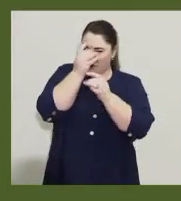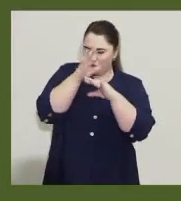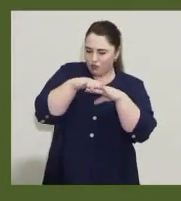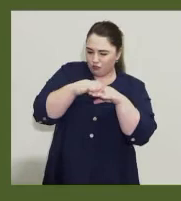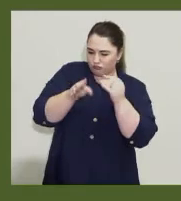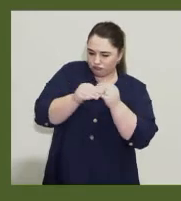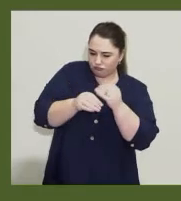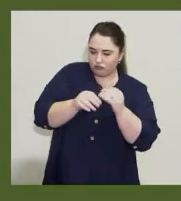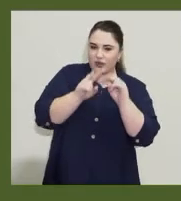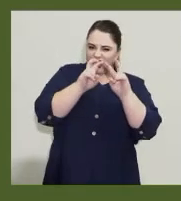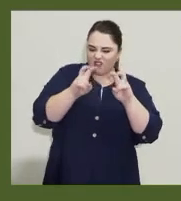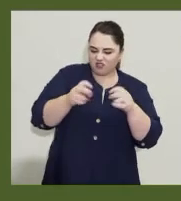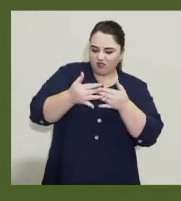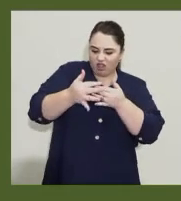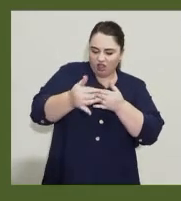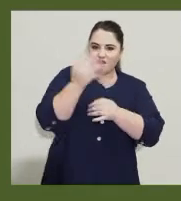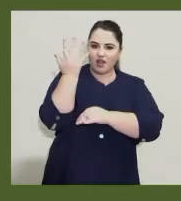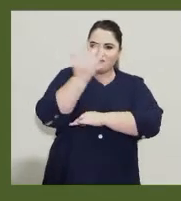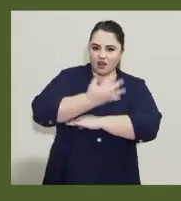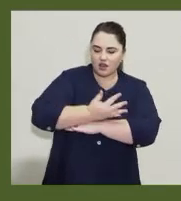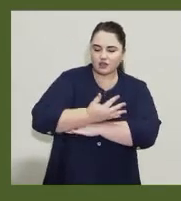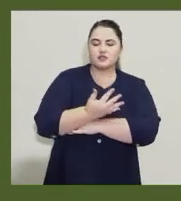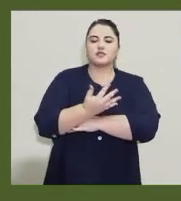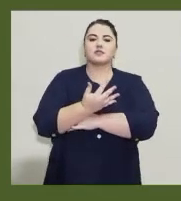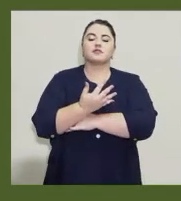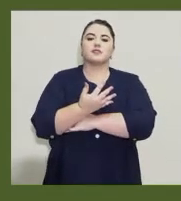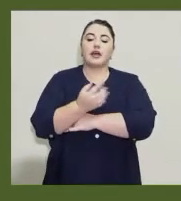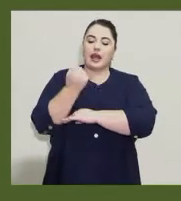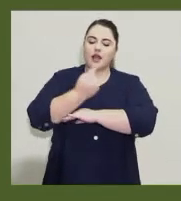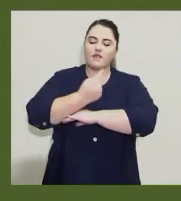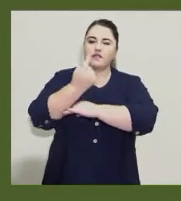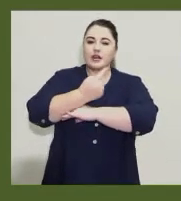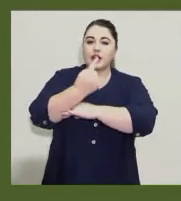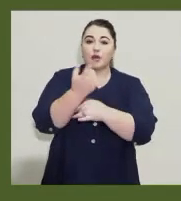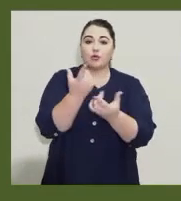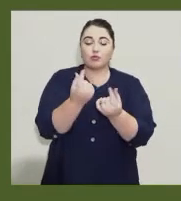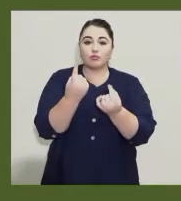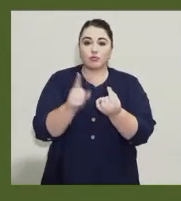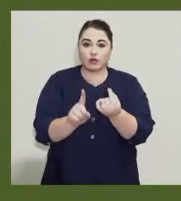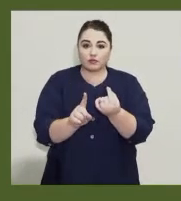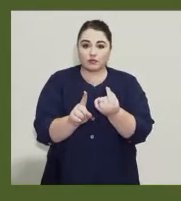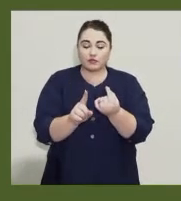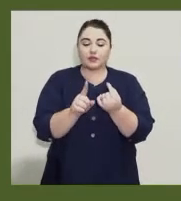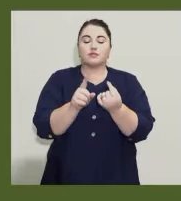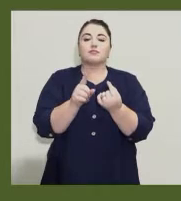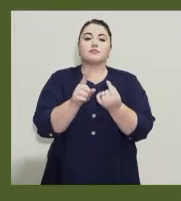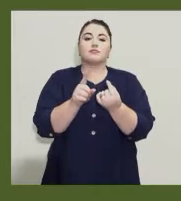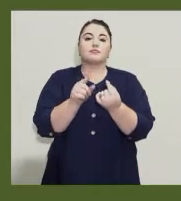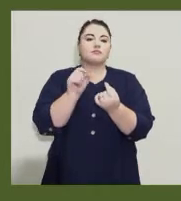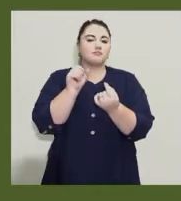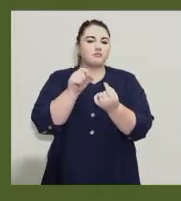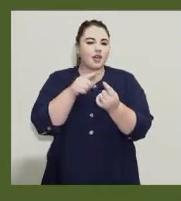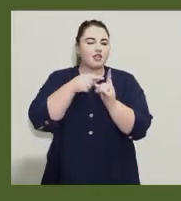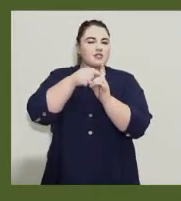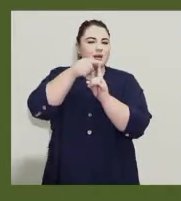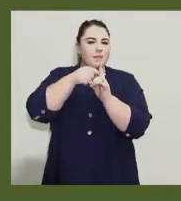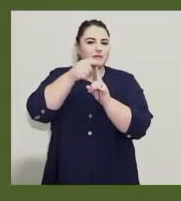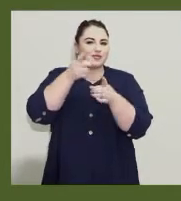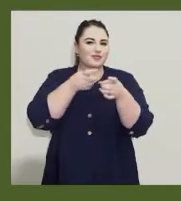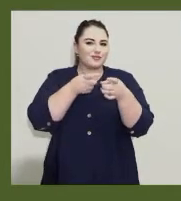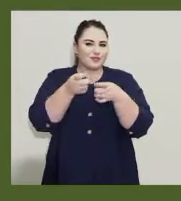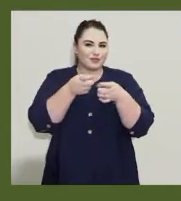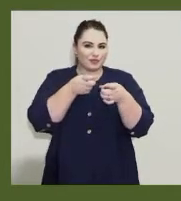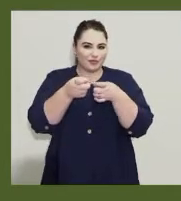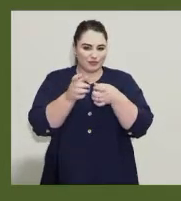aircon. And then the extra information is given that the investigation lasted 5 days, and every day he did what?